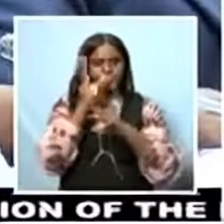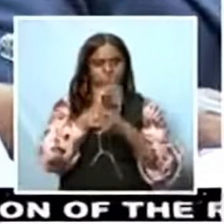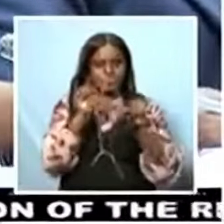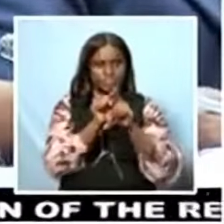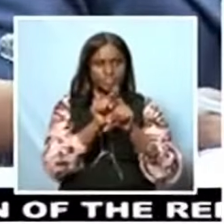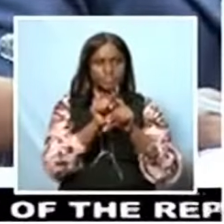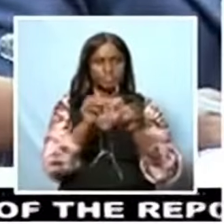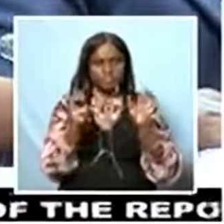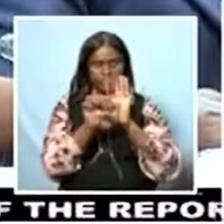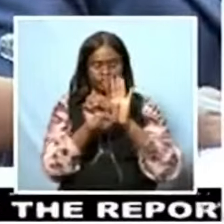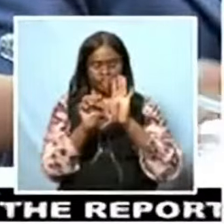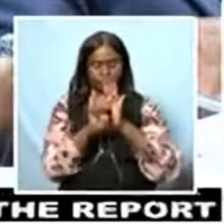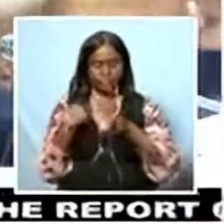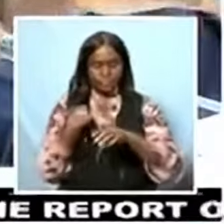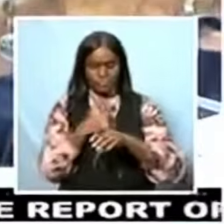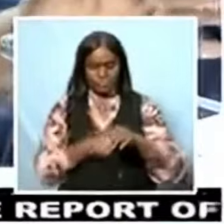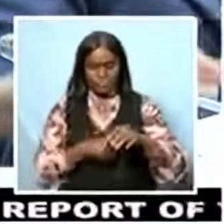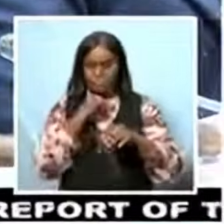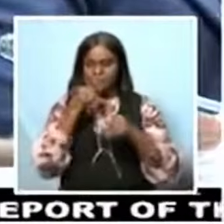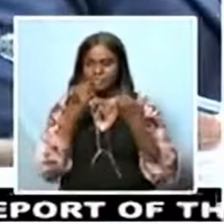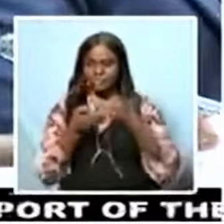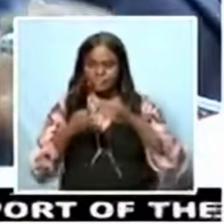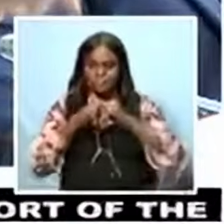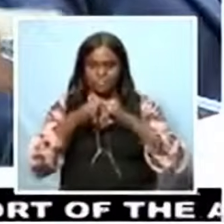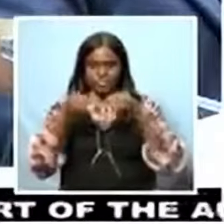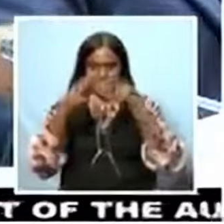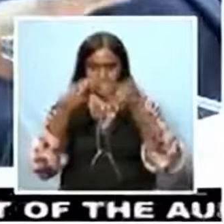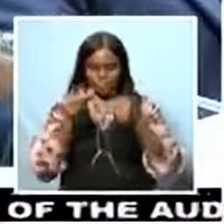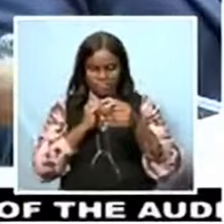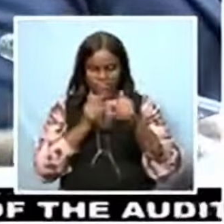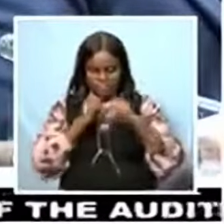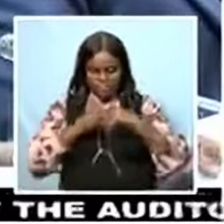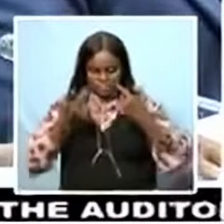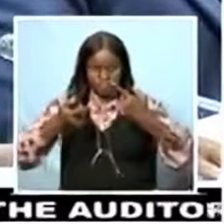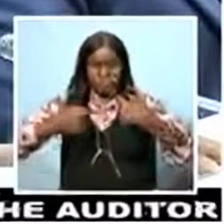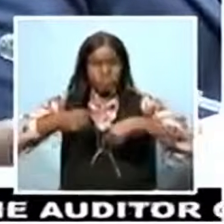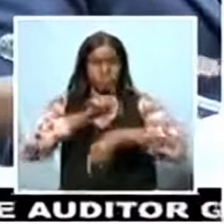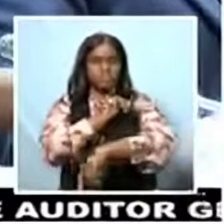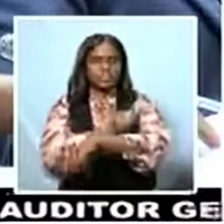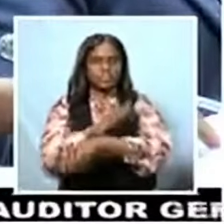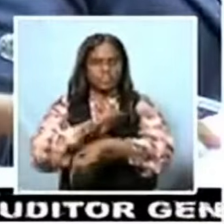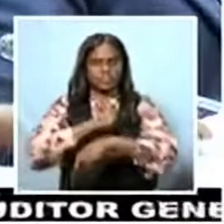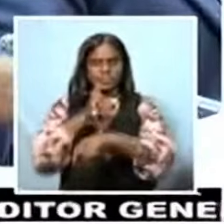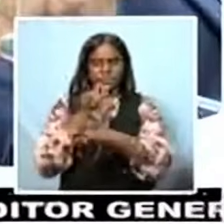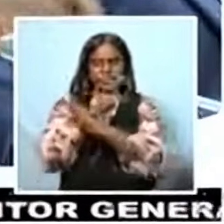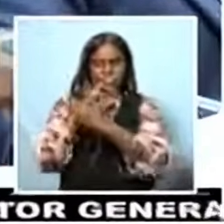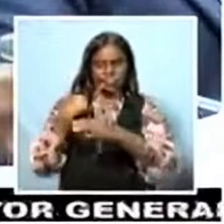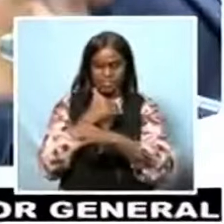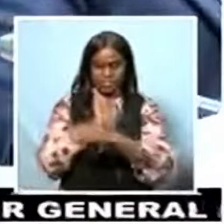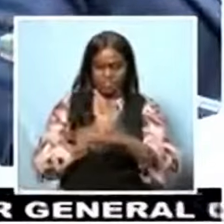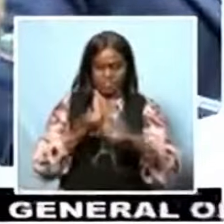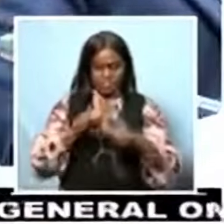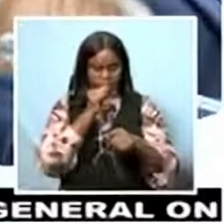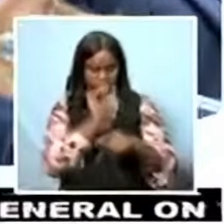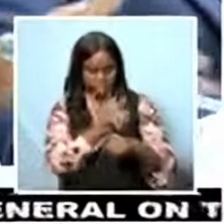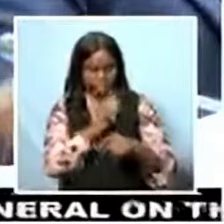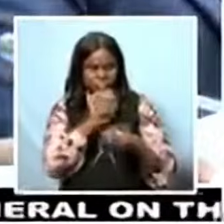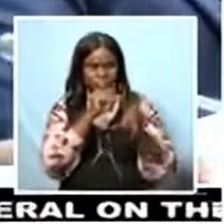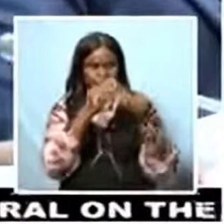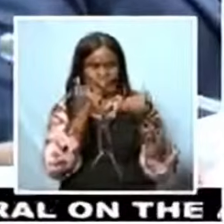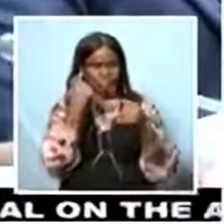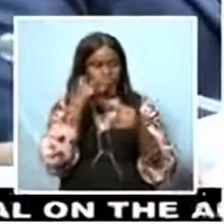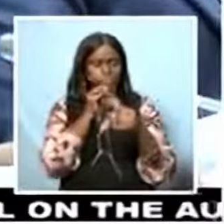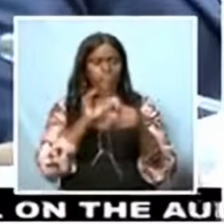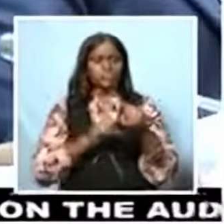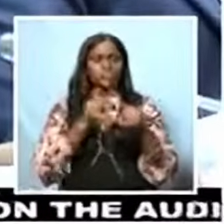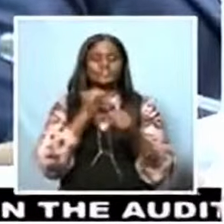like the Chinese, who are not even giving, then us now as a local authority will be on the Chinese, but meanwhile we are not providing for